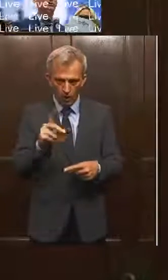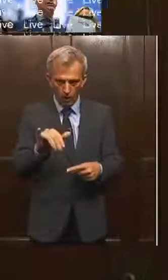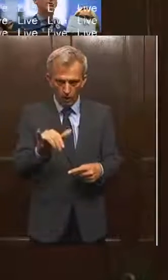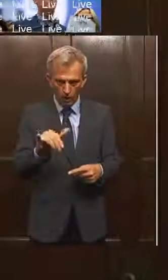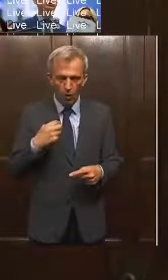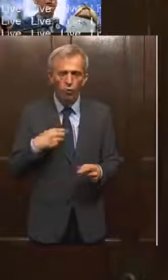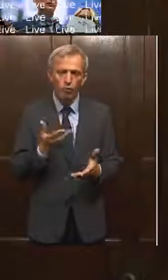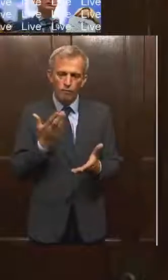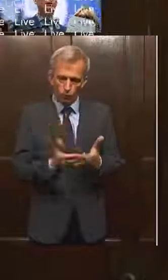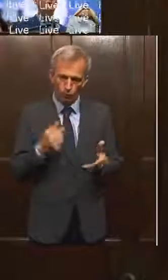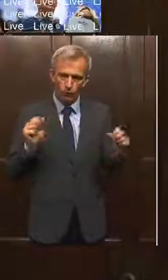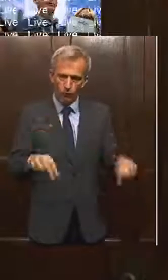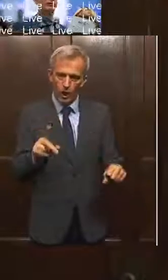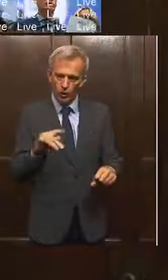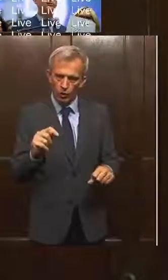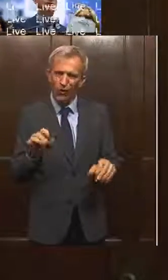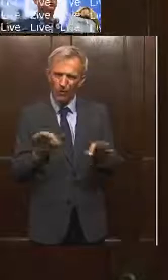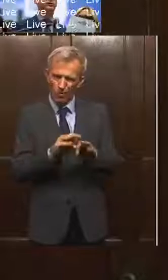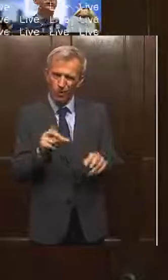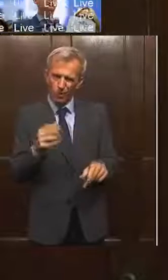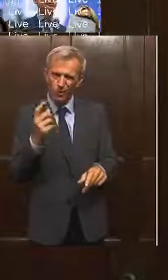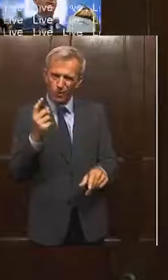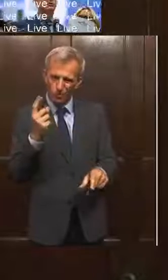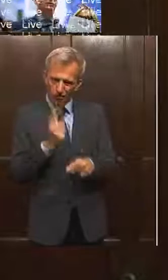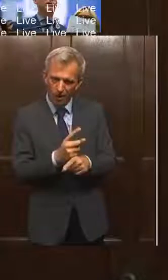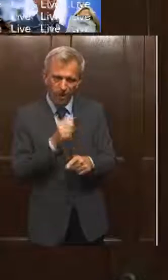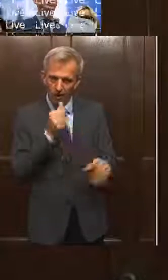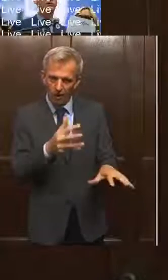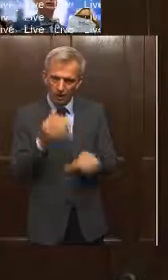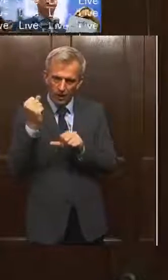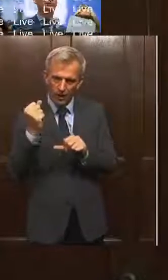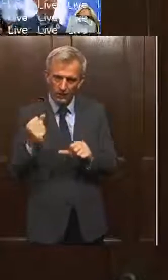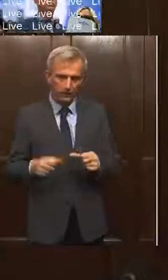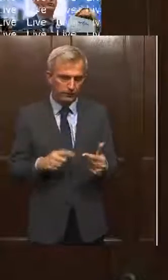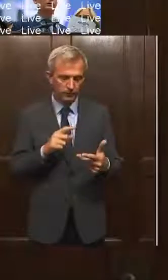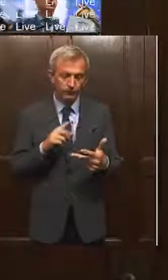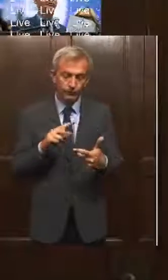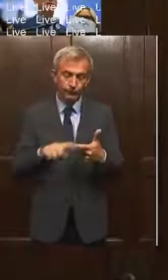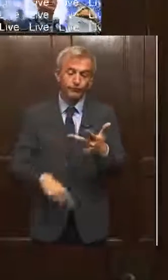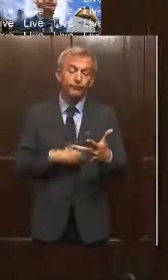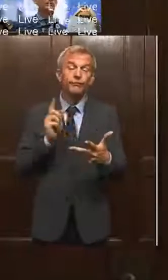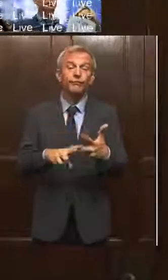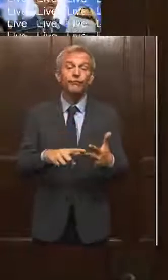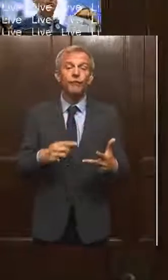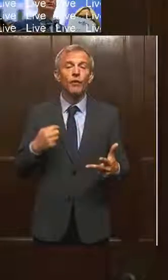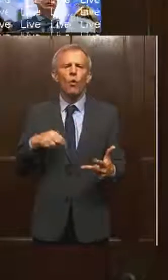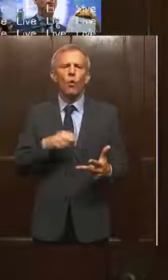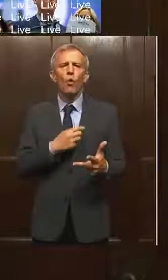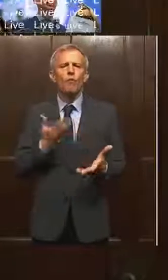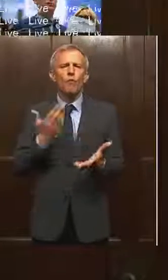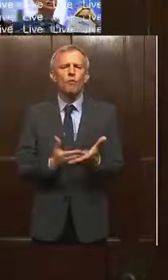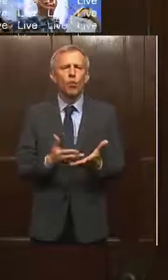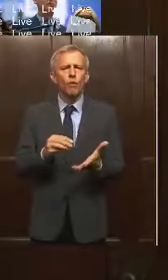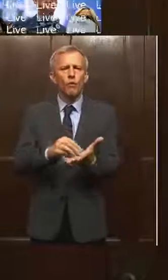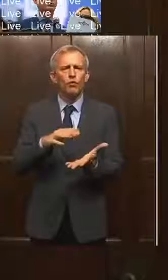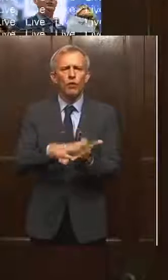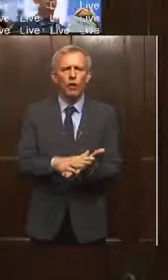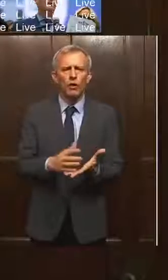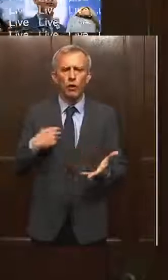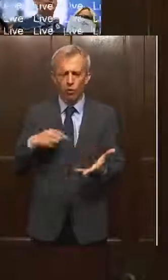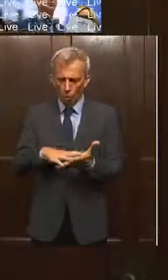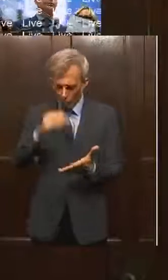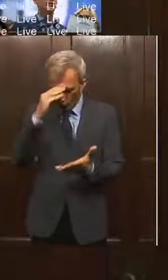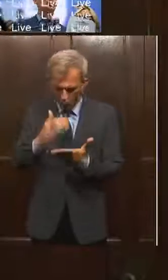fast. Third, building on that, we have a proven track record and experience. We're learning lessons. As we try to learn more